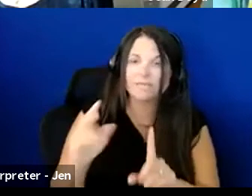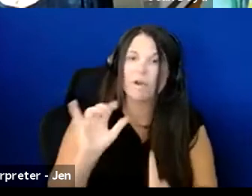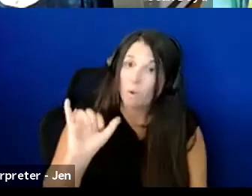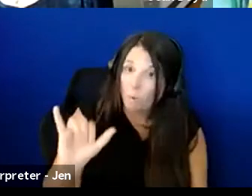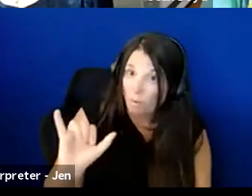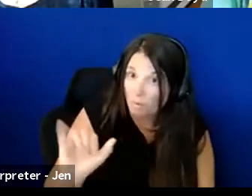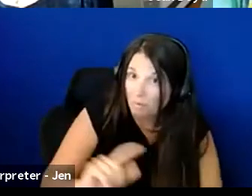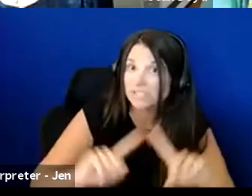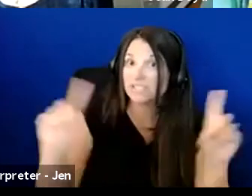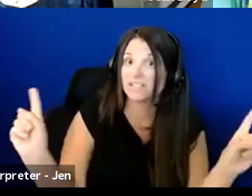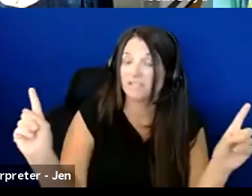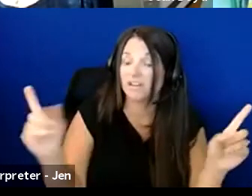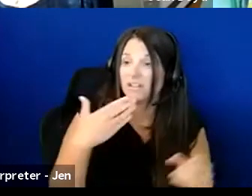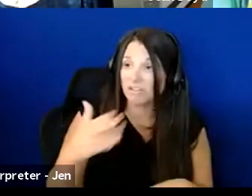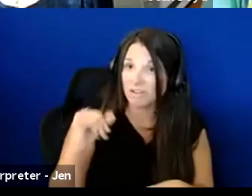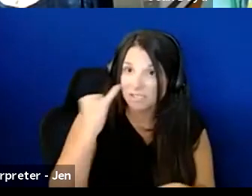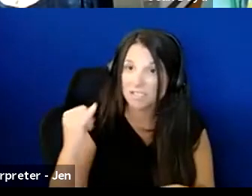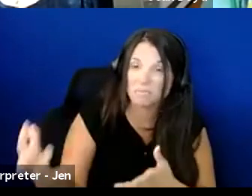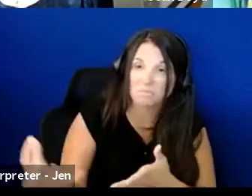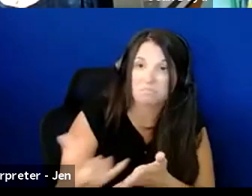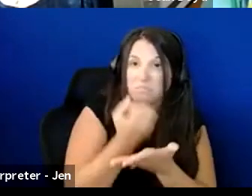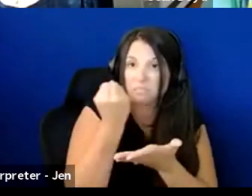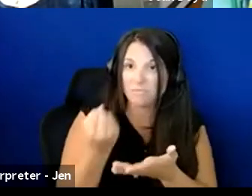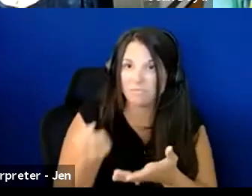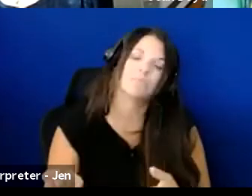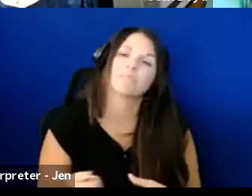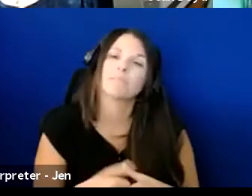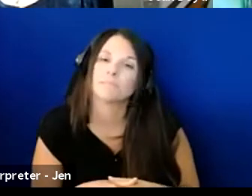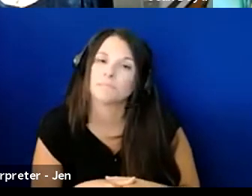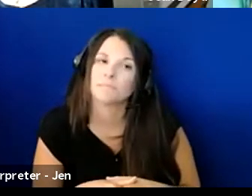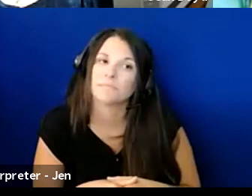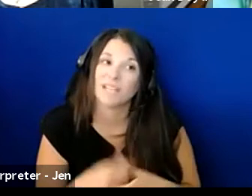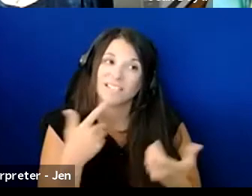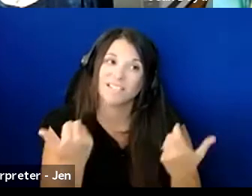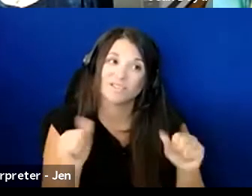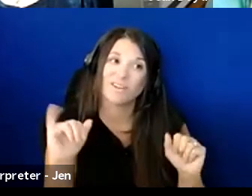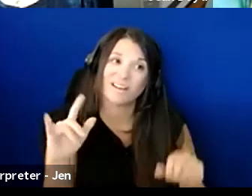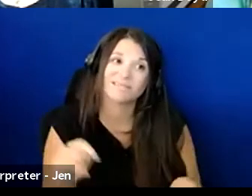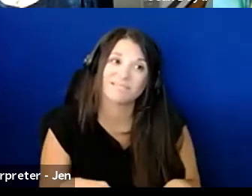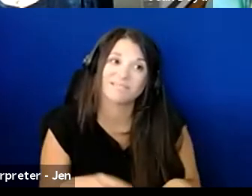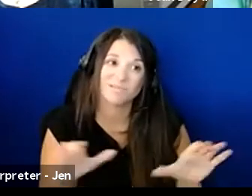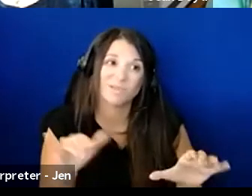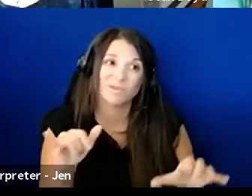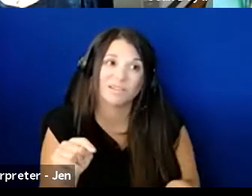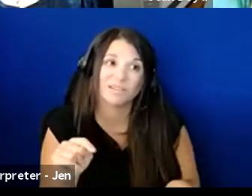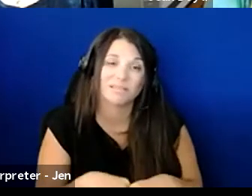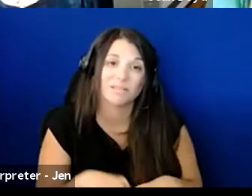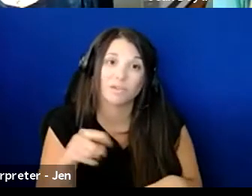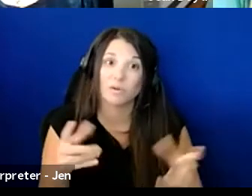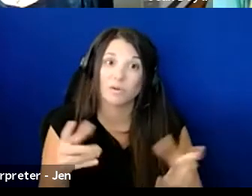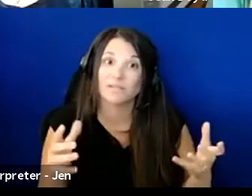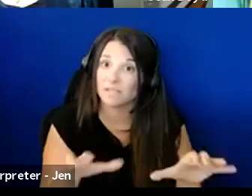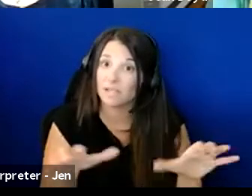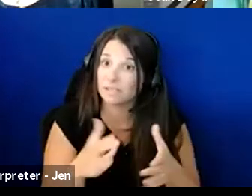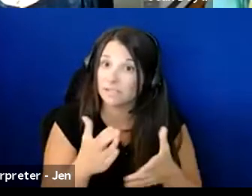and do it. Okay, try. I think it's a great timing to do it, since you've done some of those online courses, so you can build into